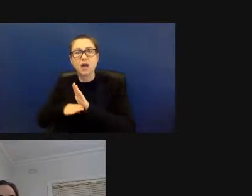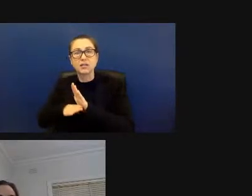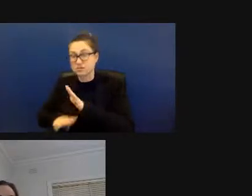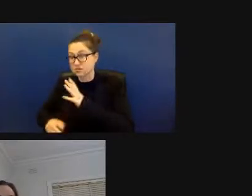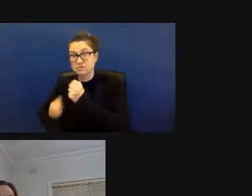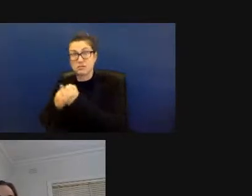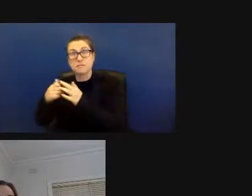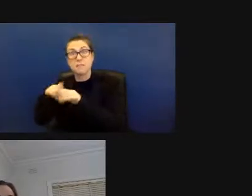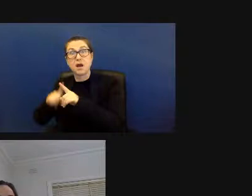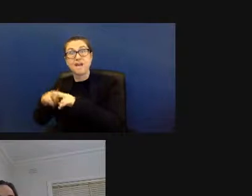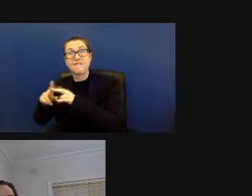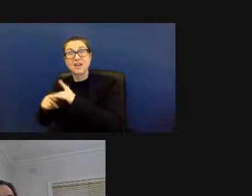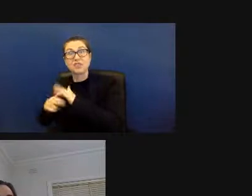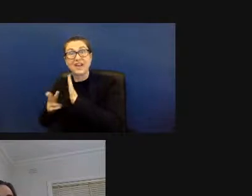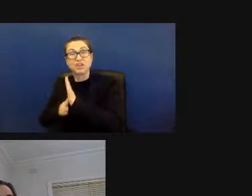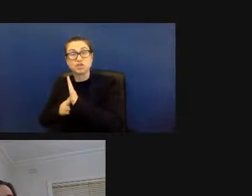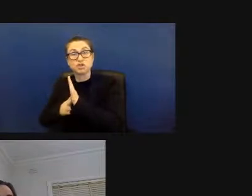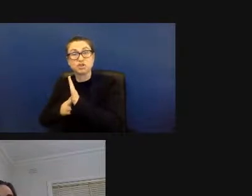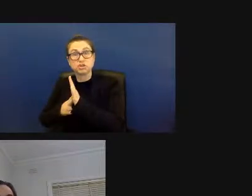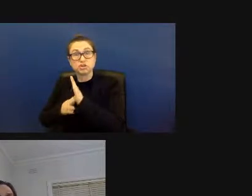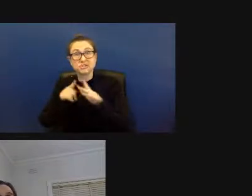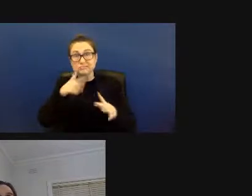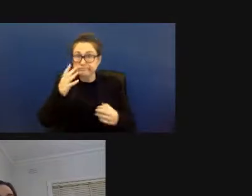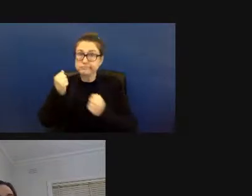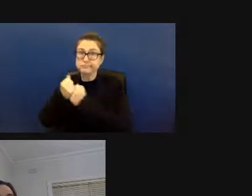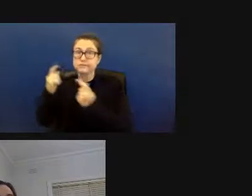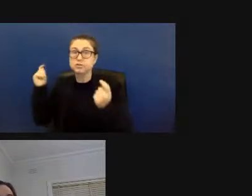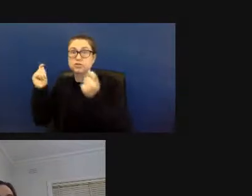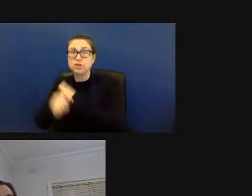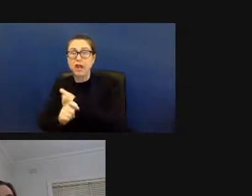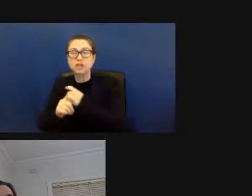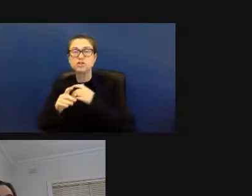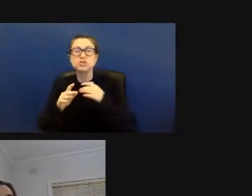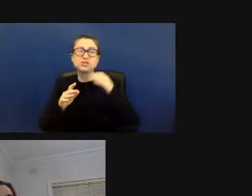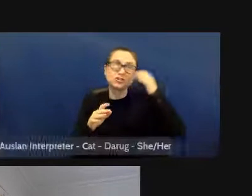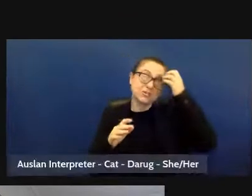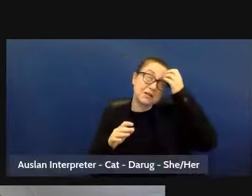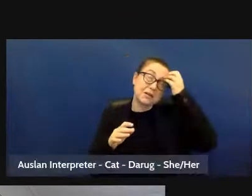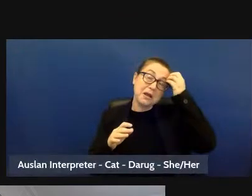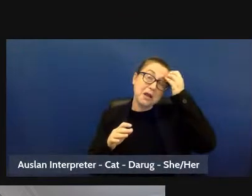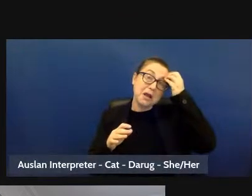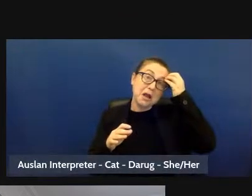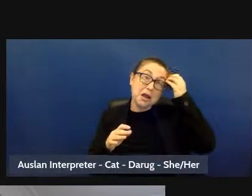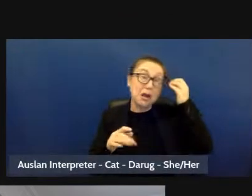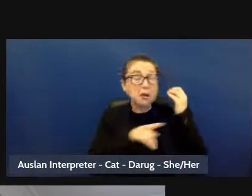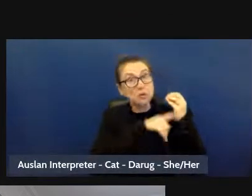So you could be part of that. I don't think I've reduced the sales pitch approach though there.